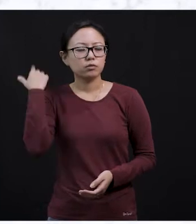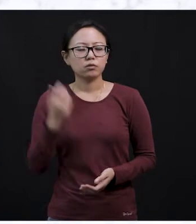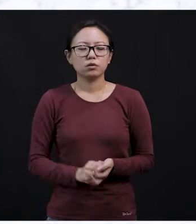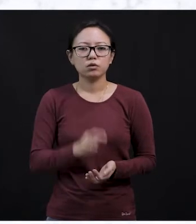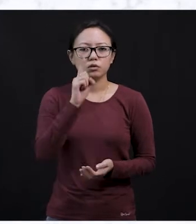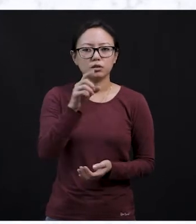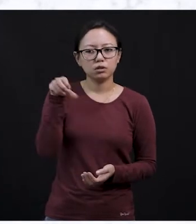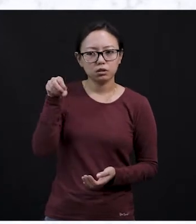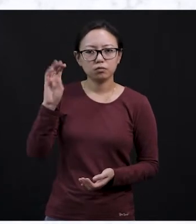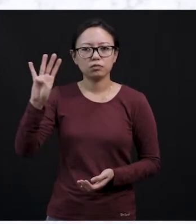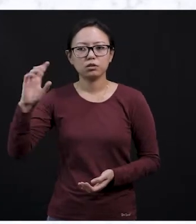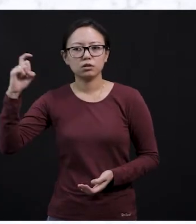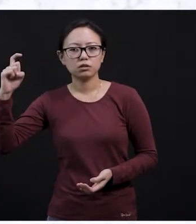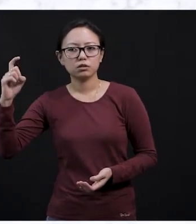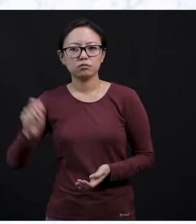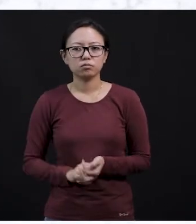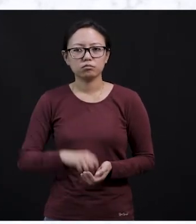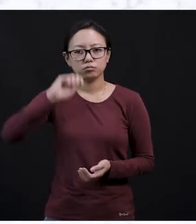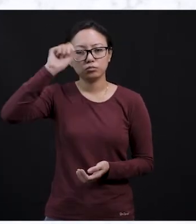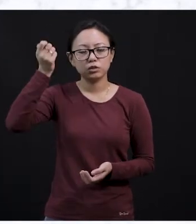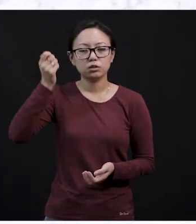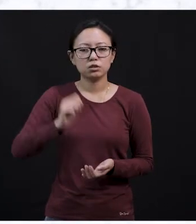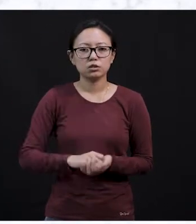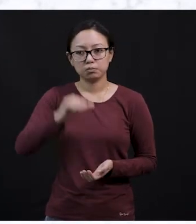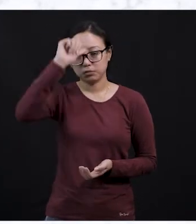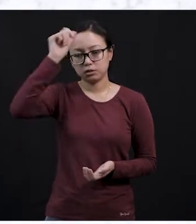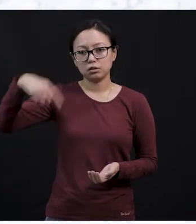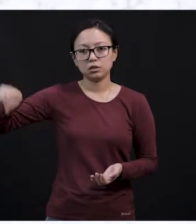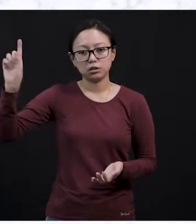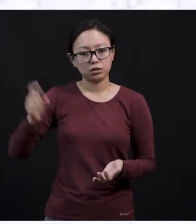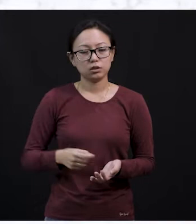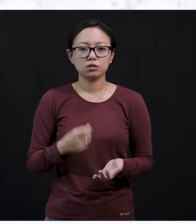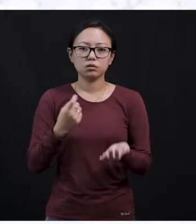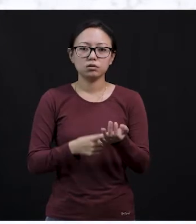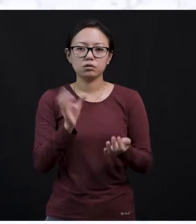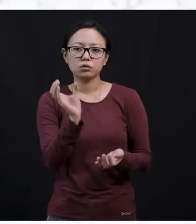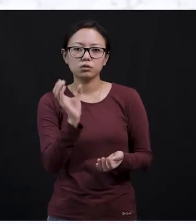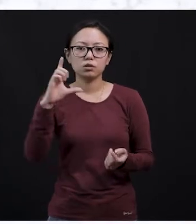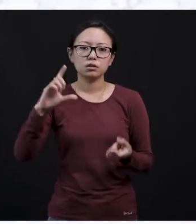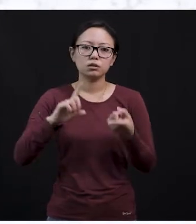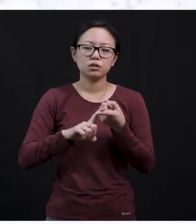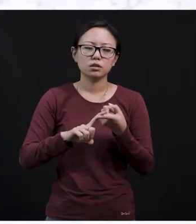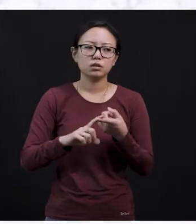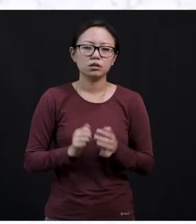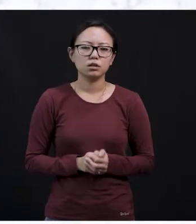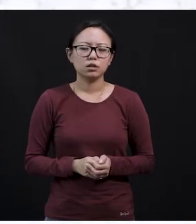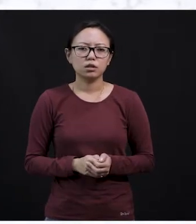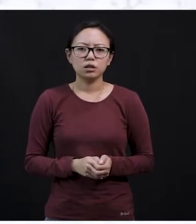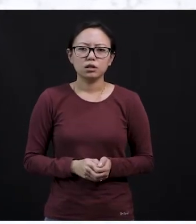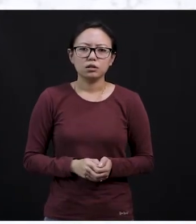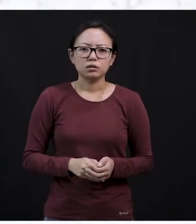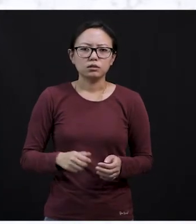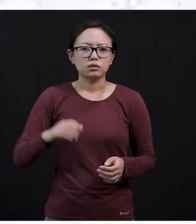1947, when the Britishers were ruling India, what were the changes that happened in the cities?